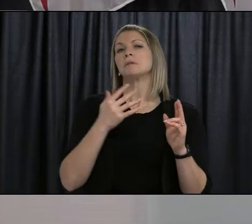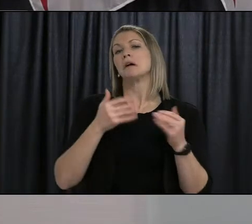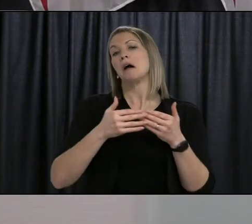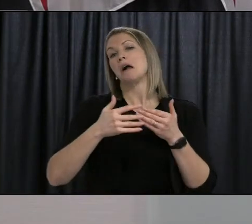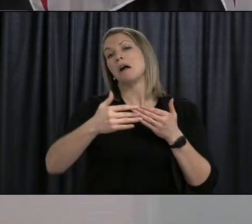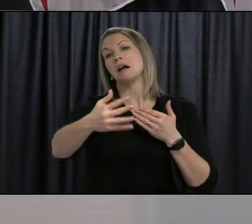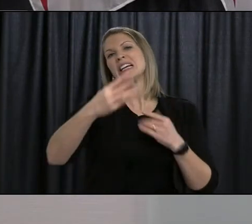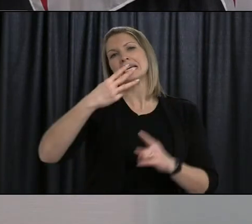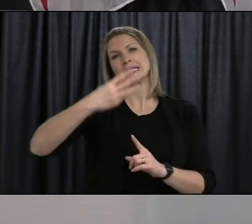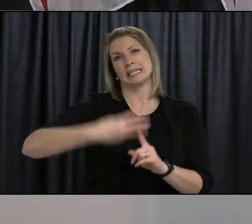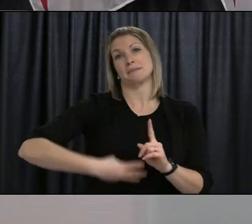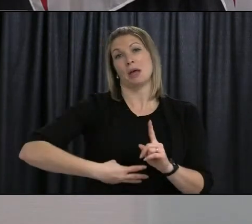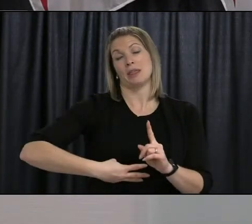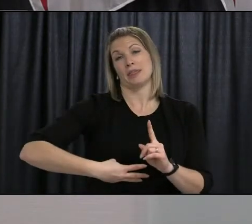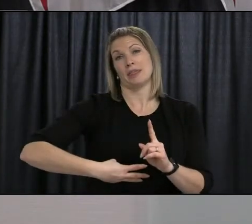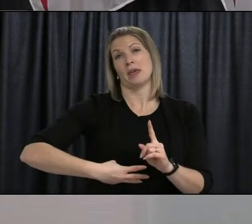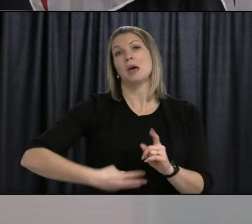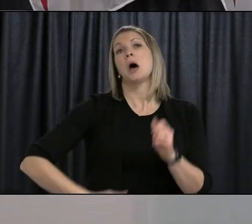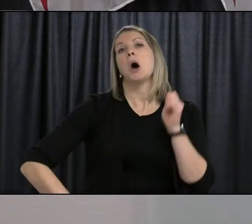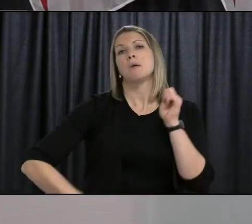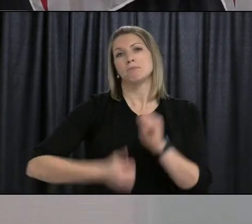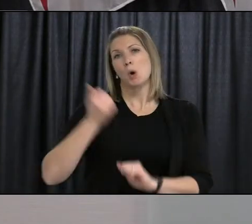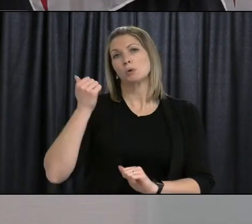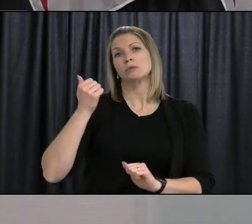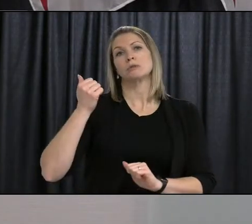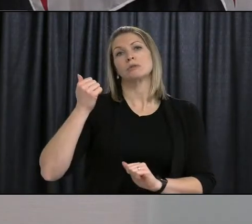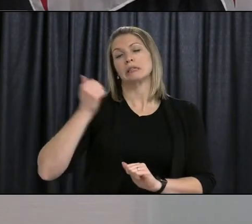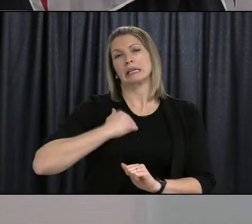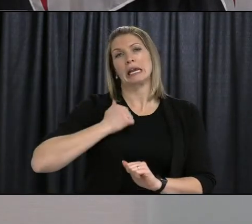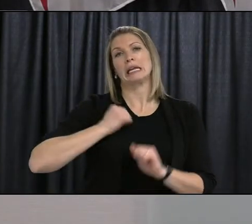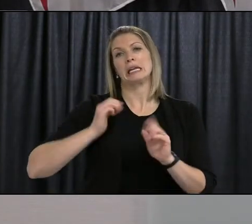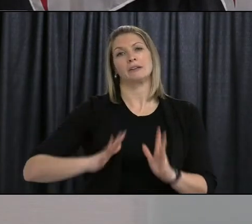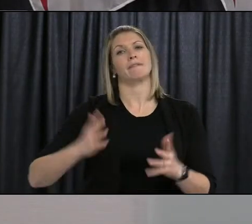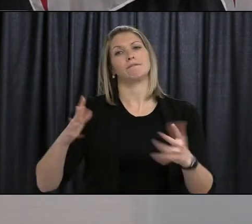Do you think this is a realistic timeline to apply to Newfoundland and Labrador?